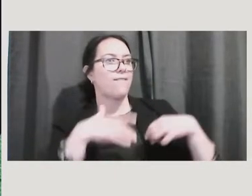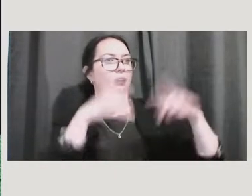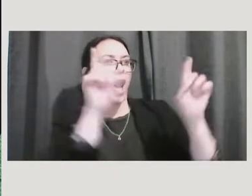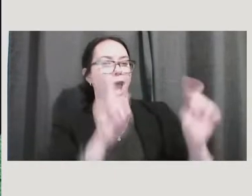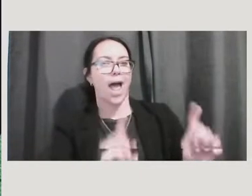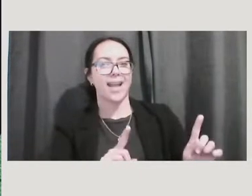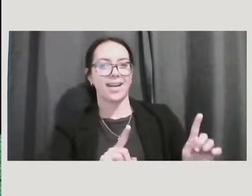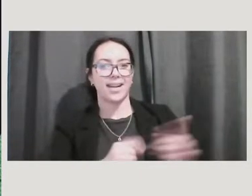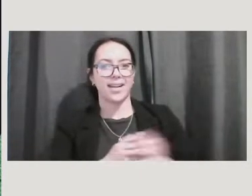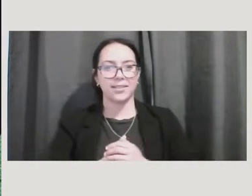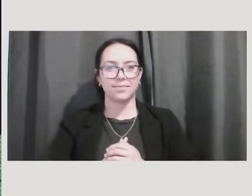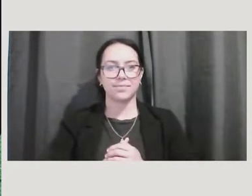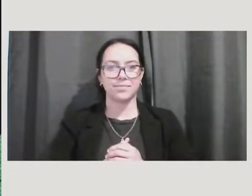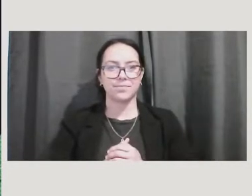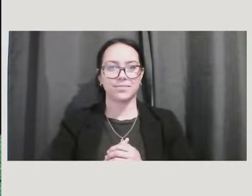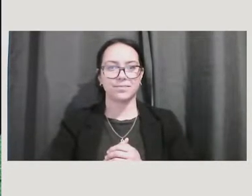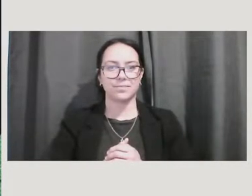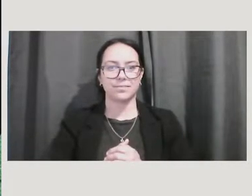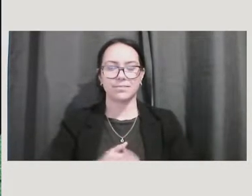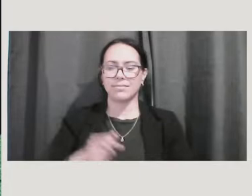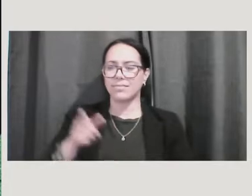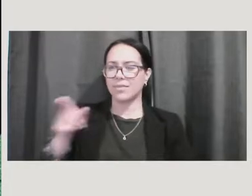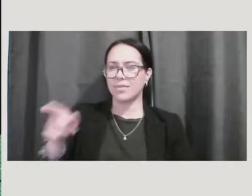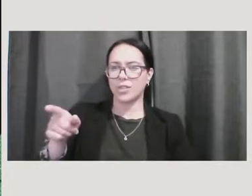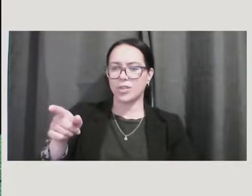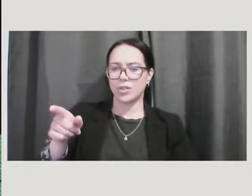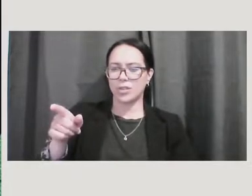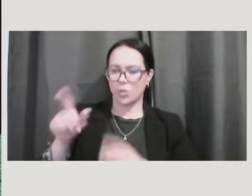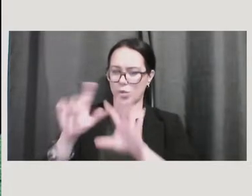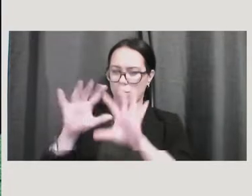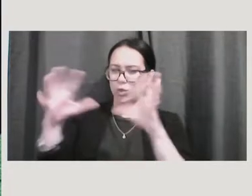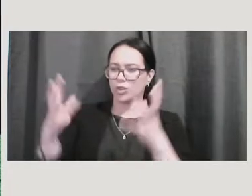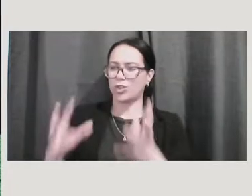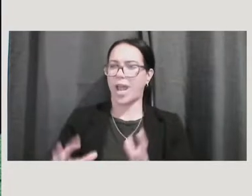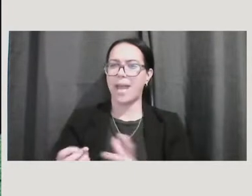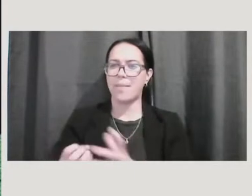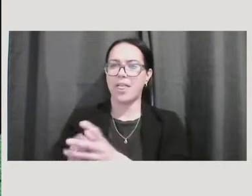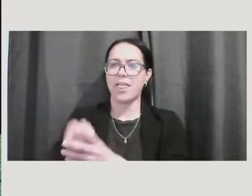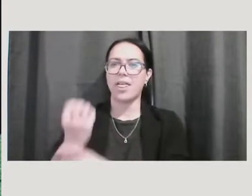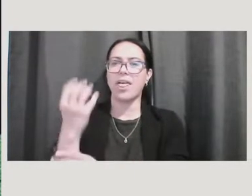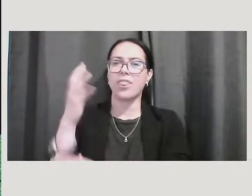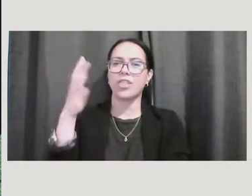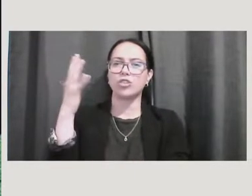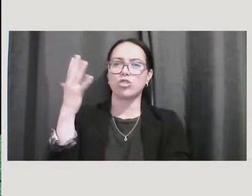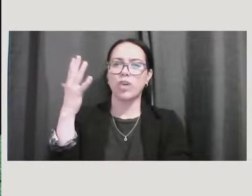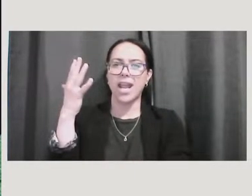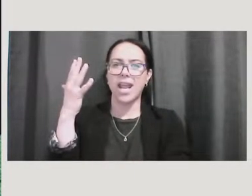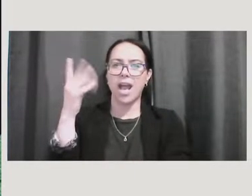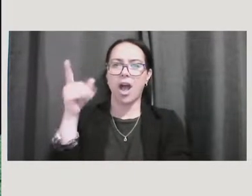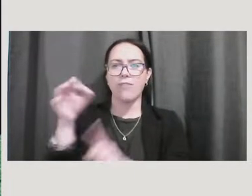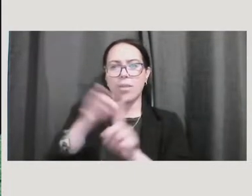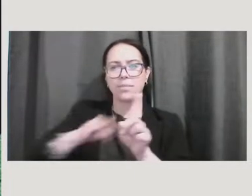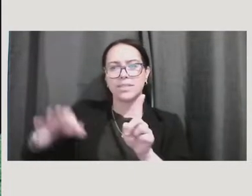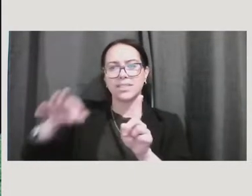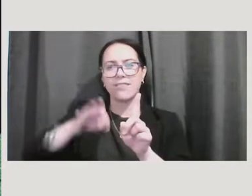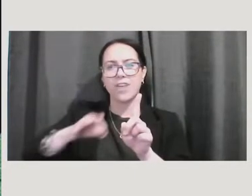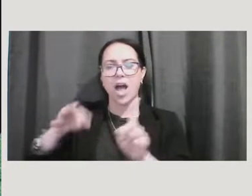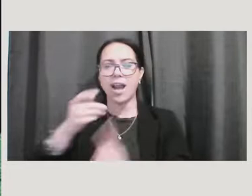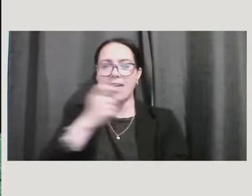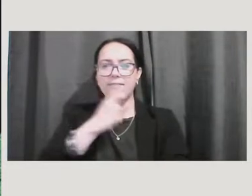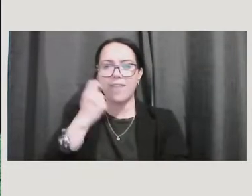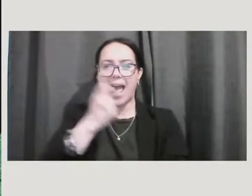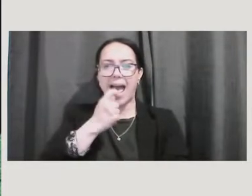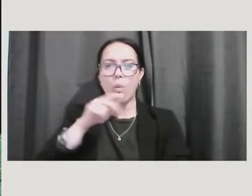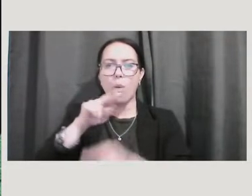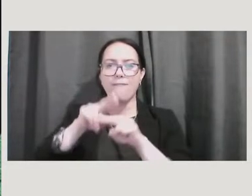you shake the tree of the Frangipani and as the flowers Fall From Grace you